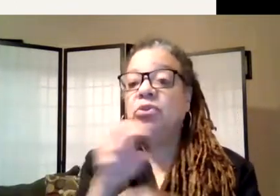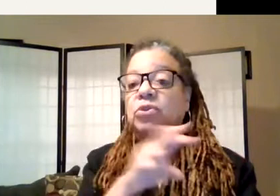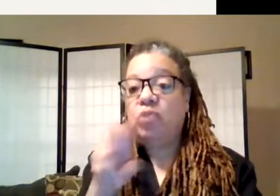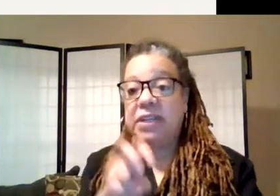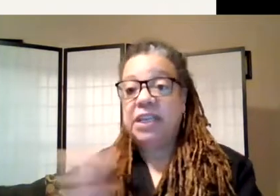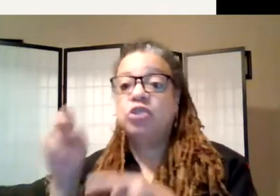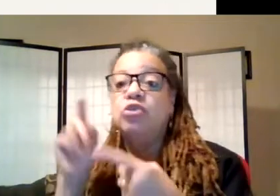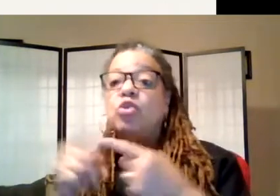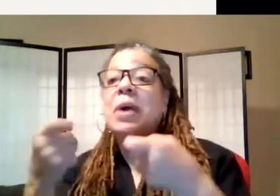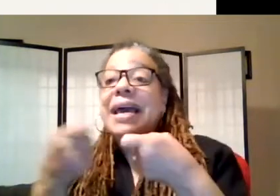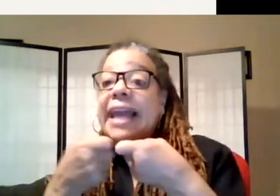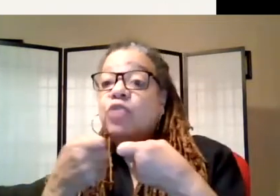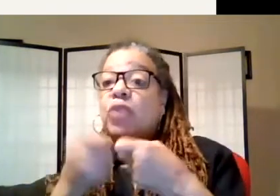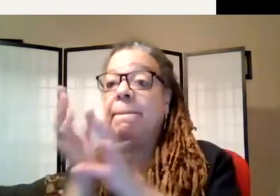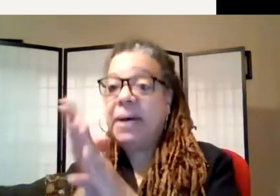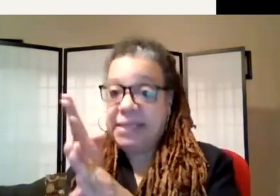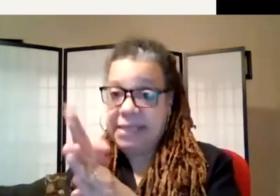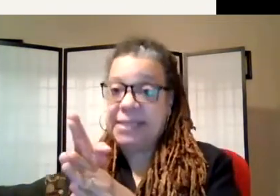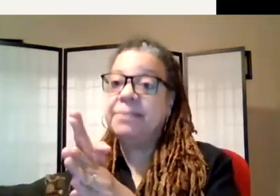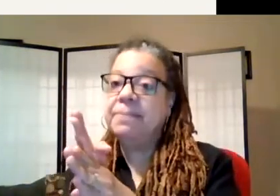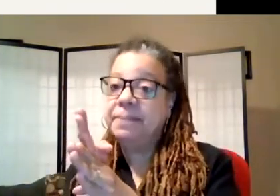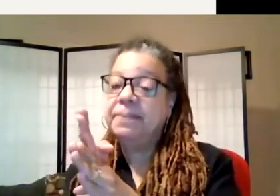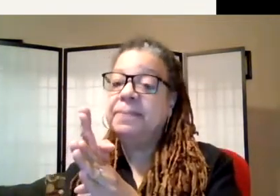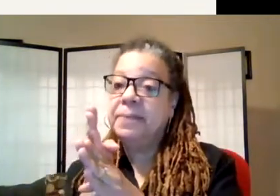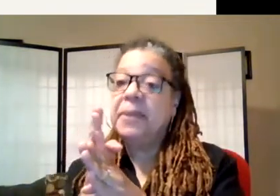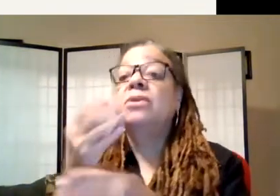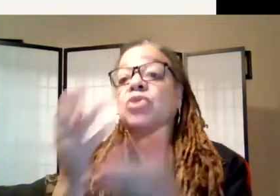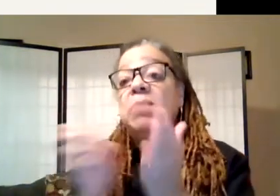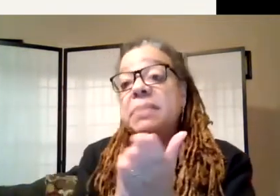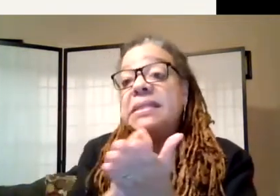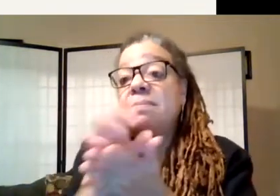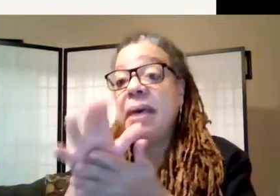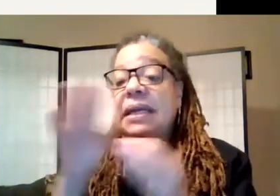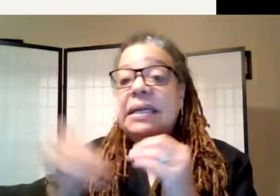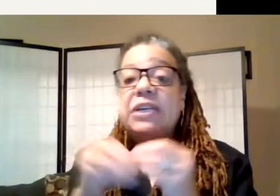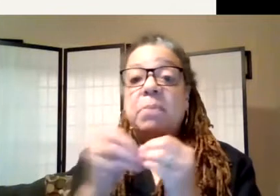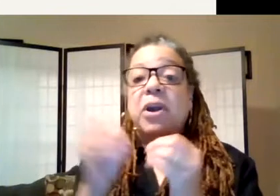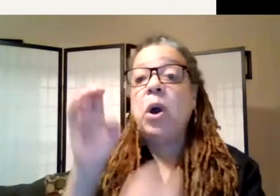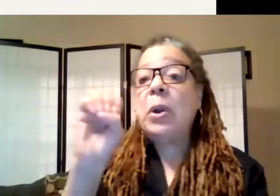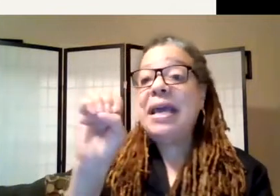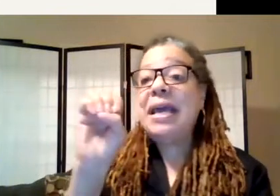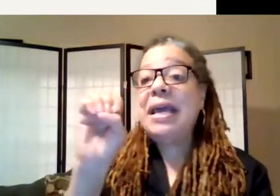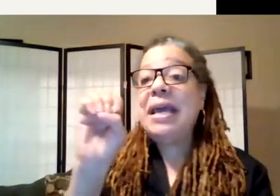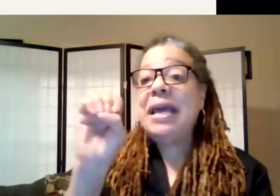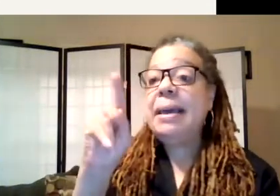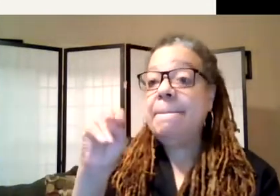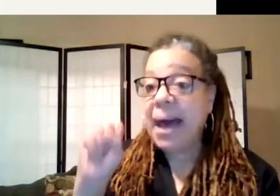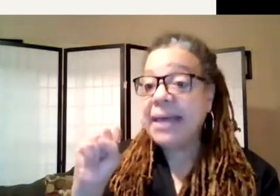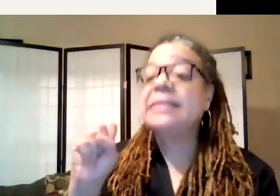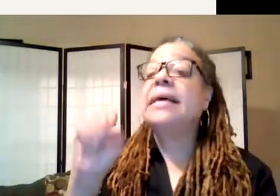to electric bus fleets. CARB may spend an additional fund on e-bikes, bike share, and bike lanes to